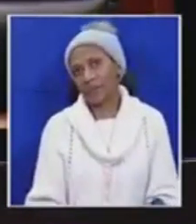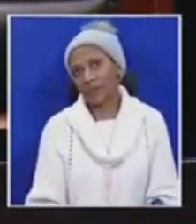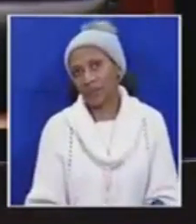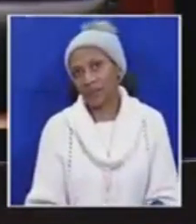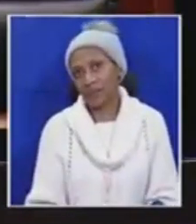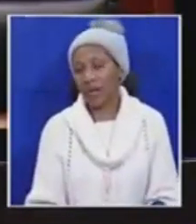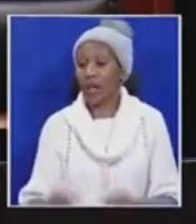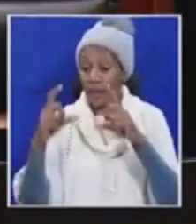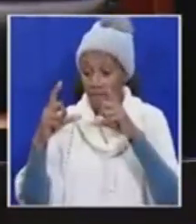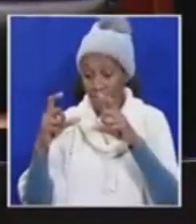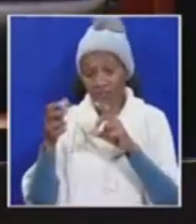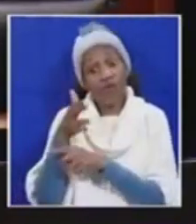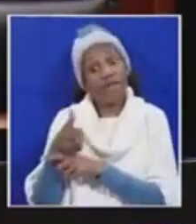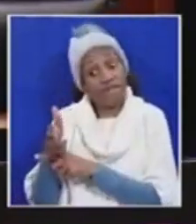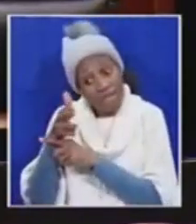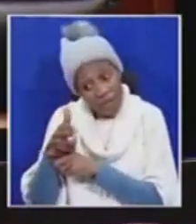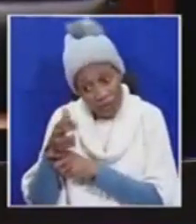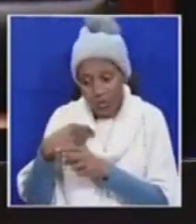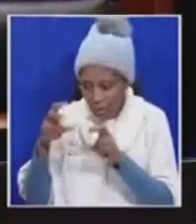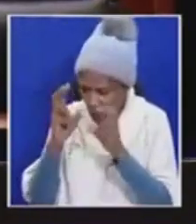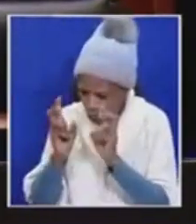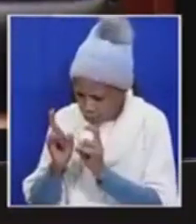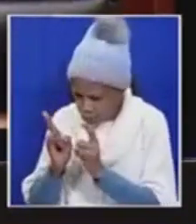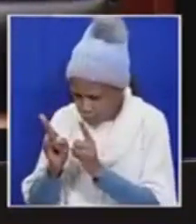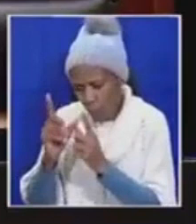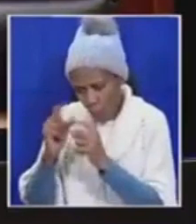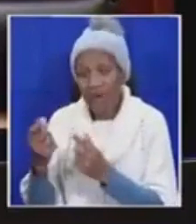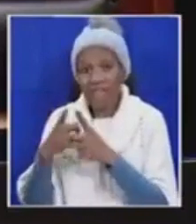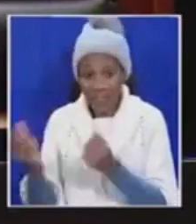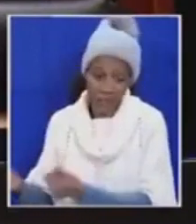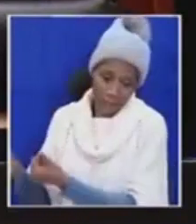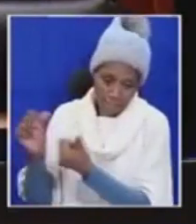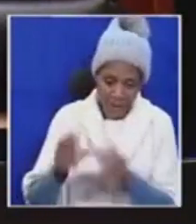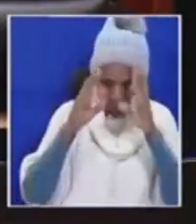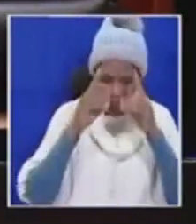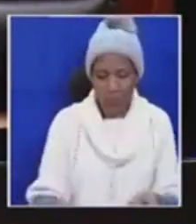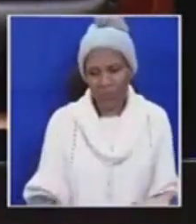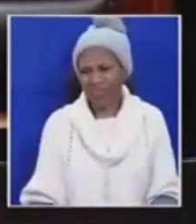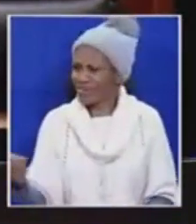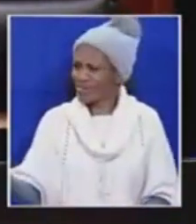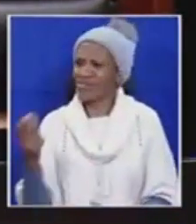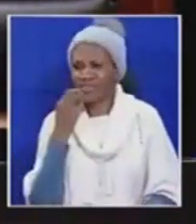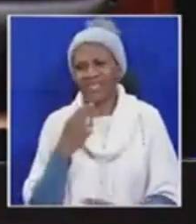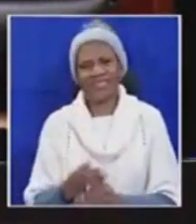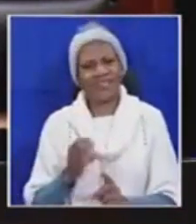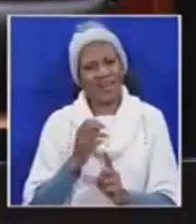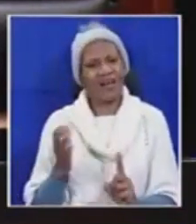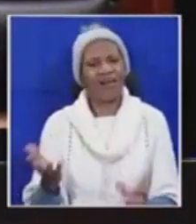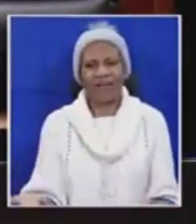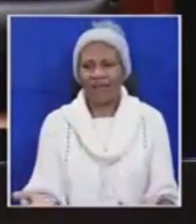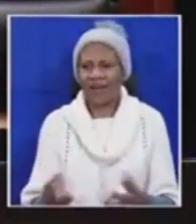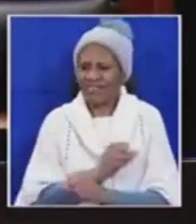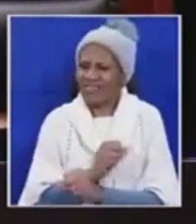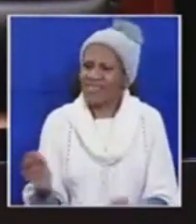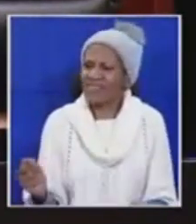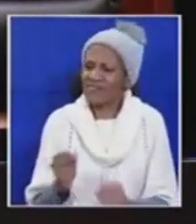the video so that I can come back and rule. You can't insist that I rule the way you want before I